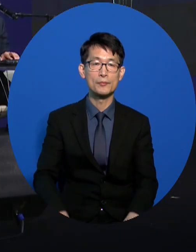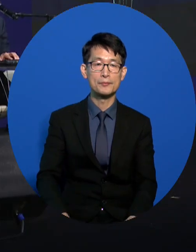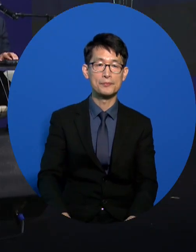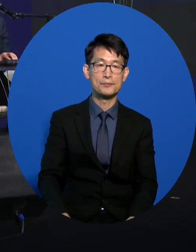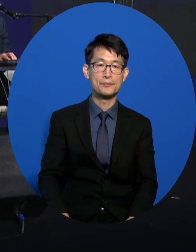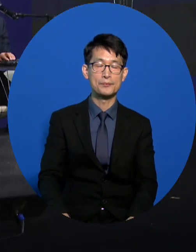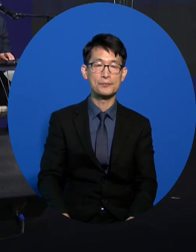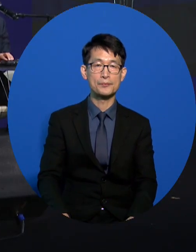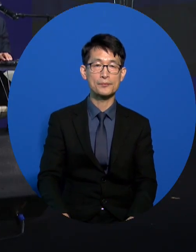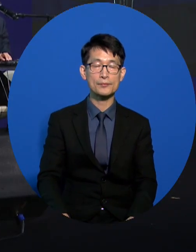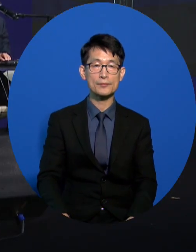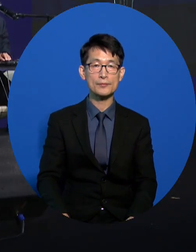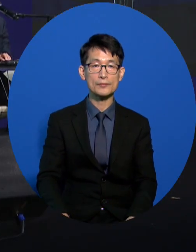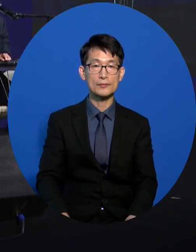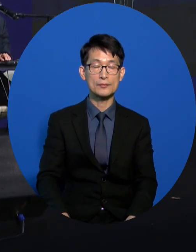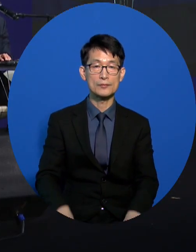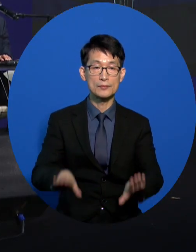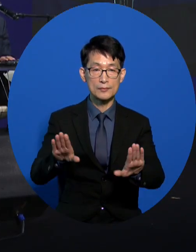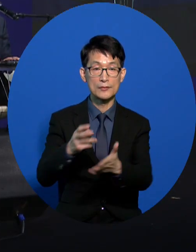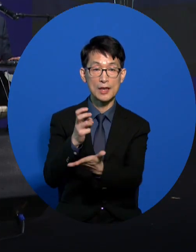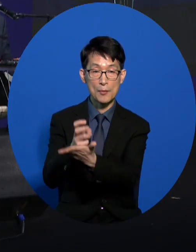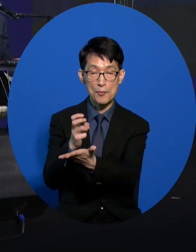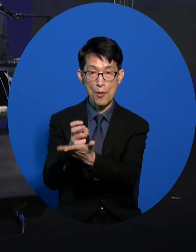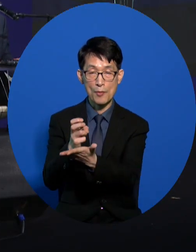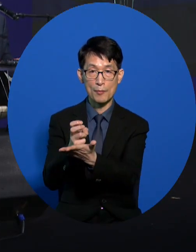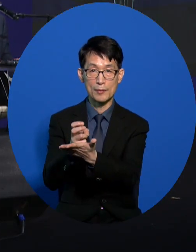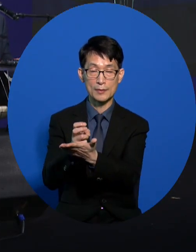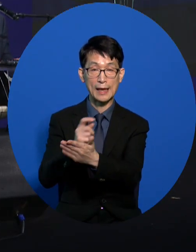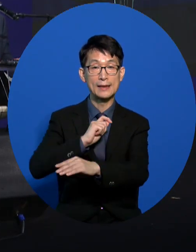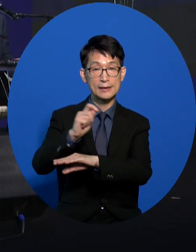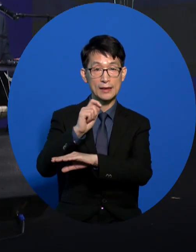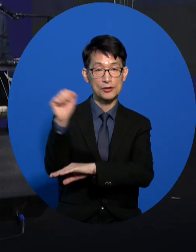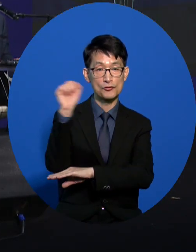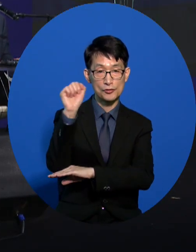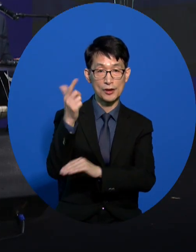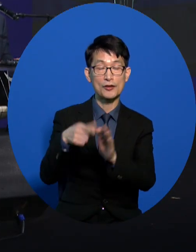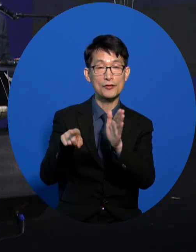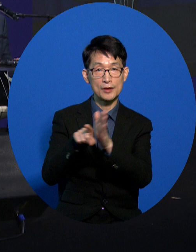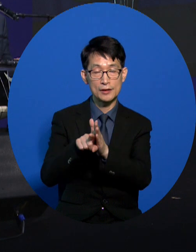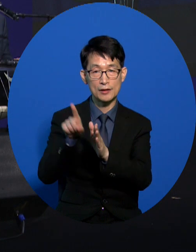driver's license? Well, according to the current law,